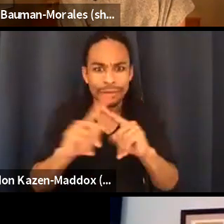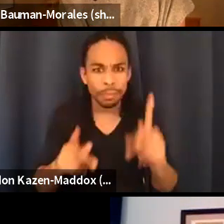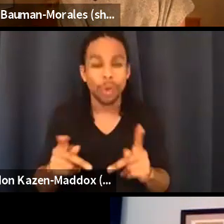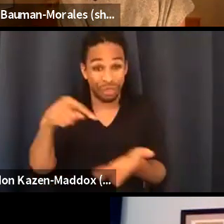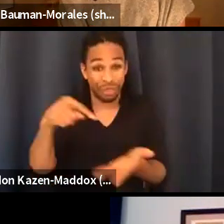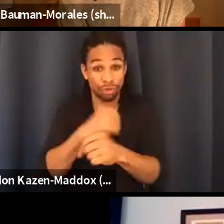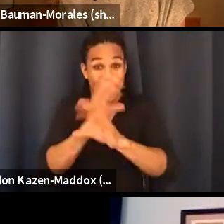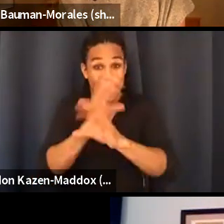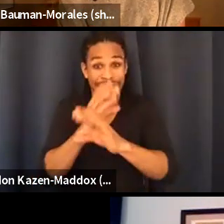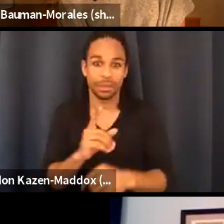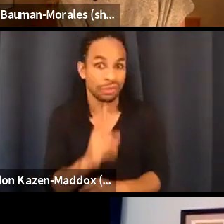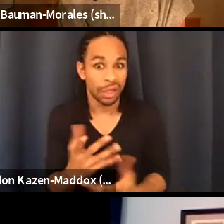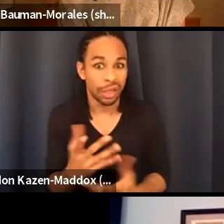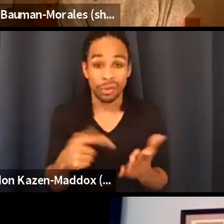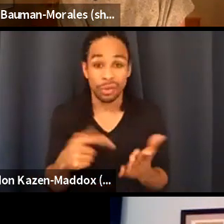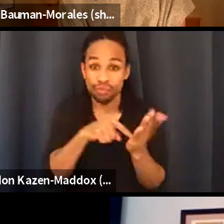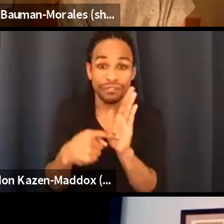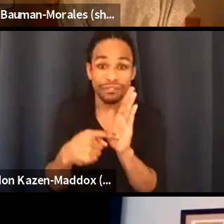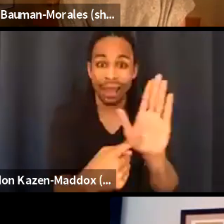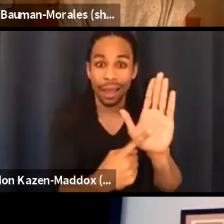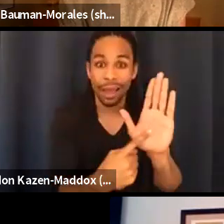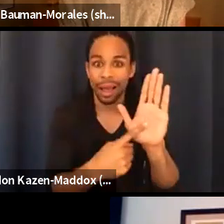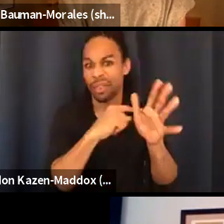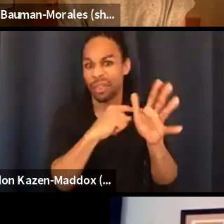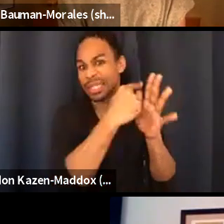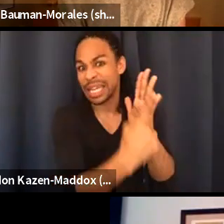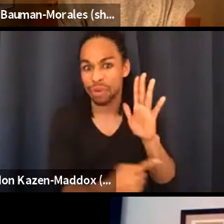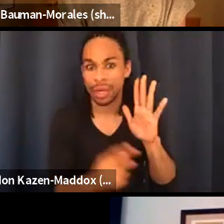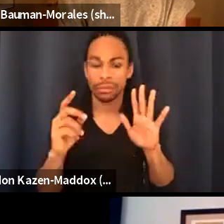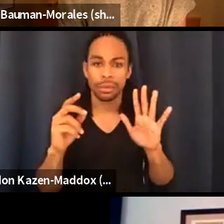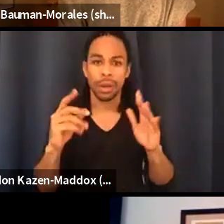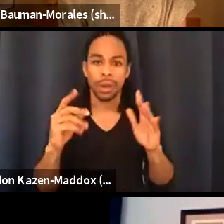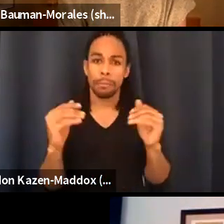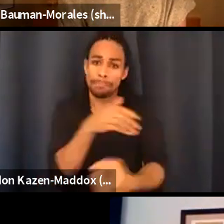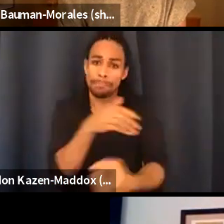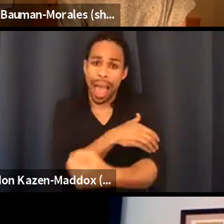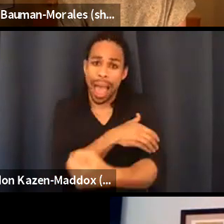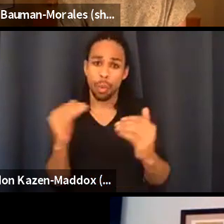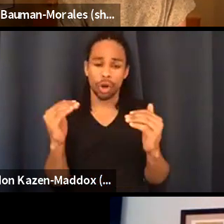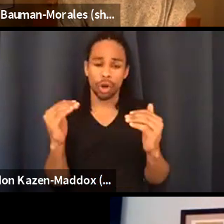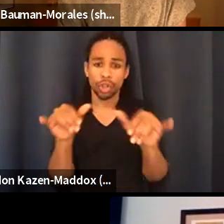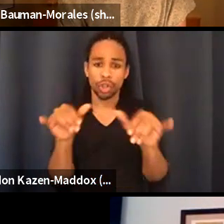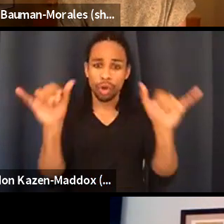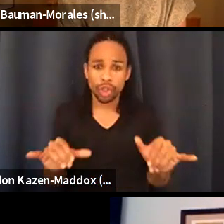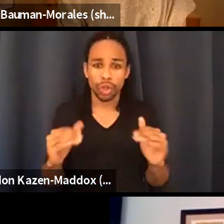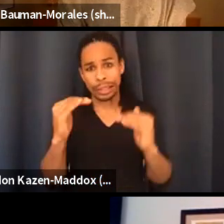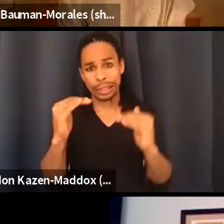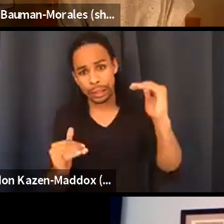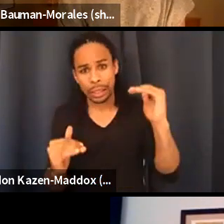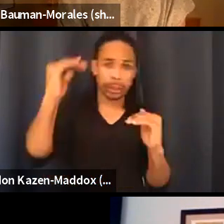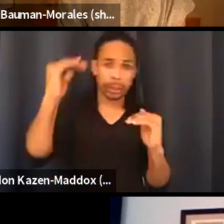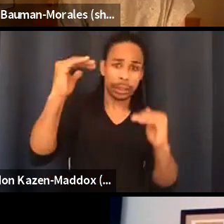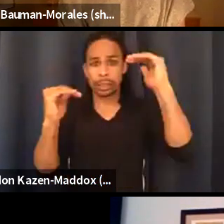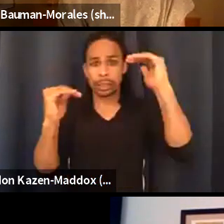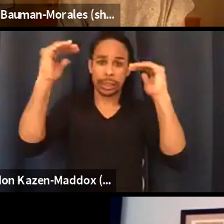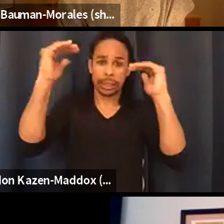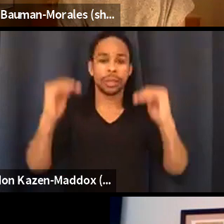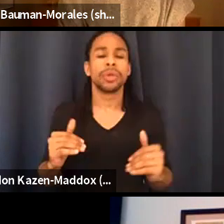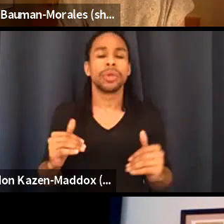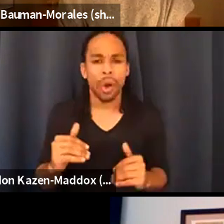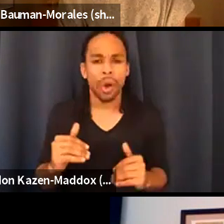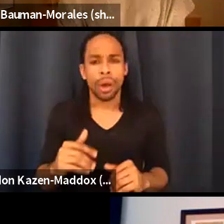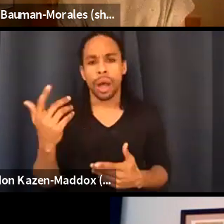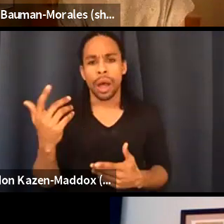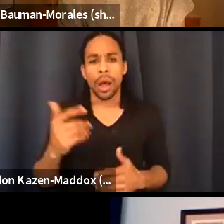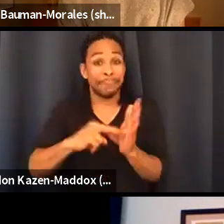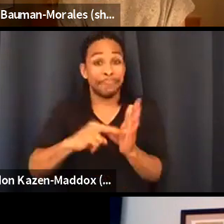and laying them bare. And so the solution then too needs to be multifaceted and needs to be intersectional. That doesn't mean it's impossible or that we can't